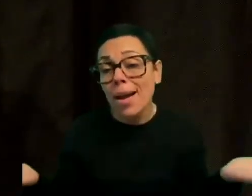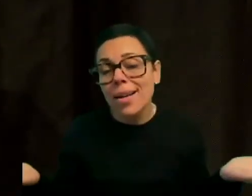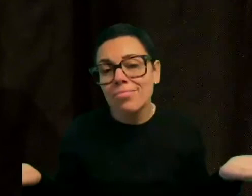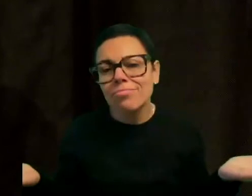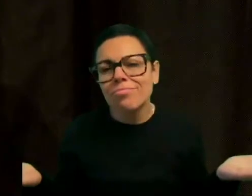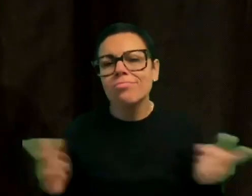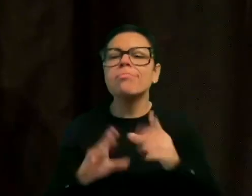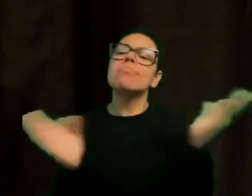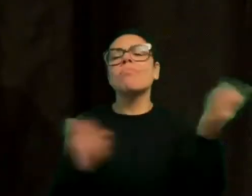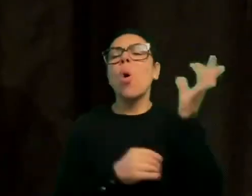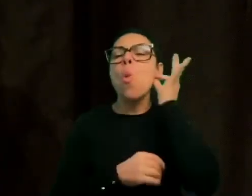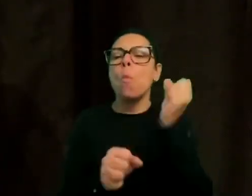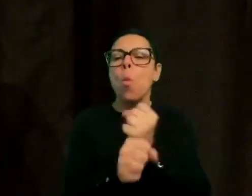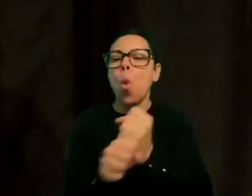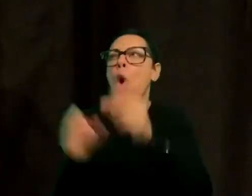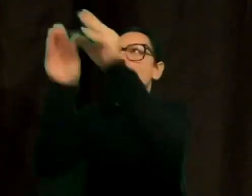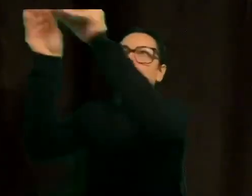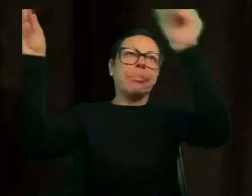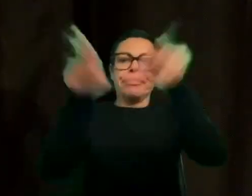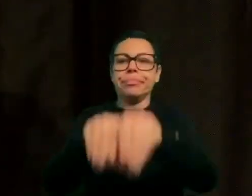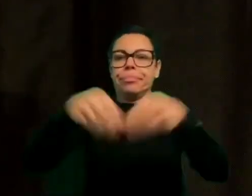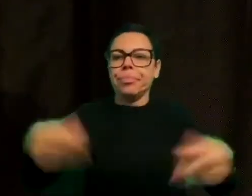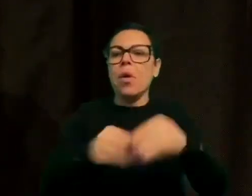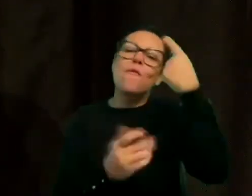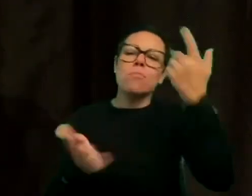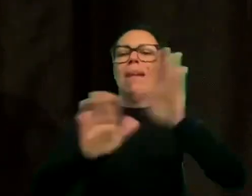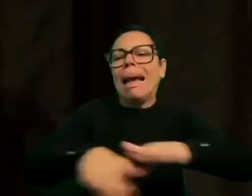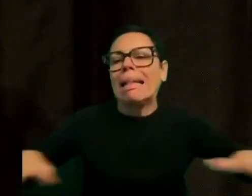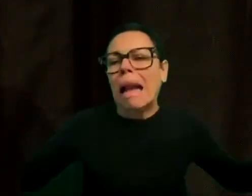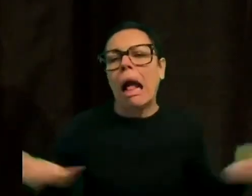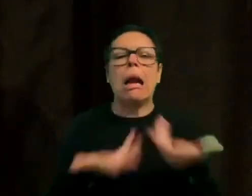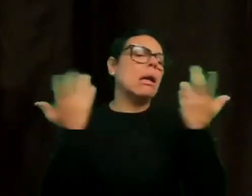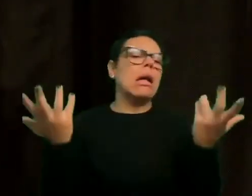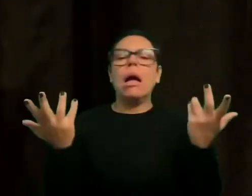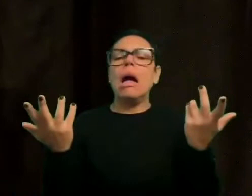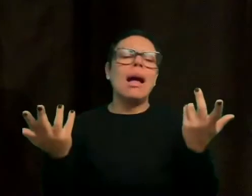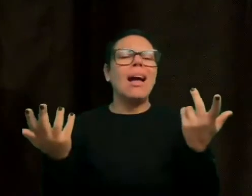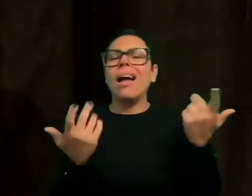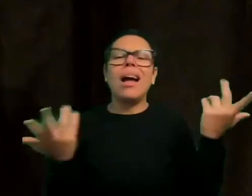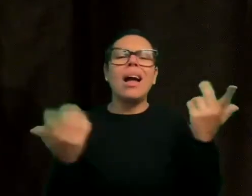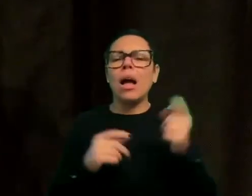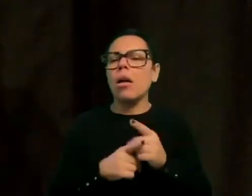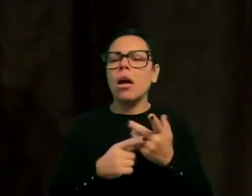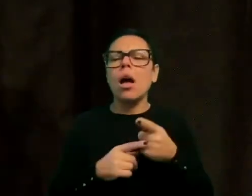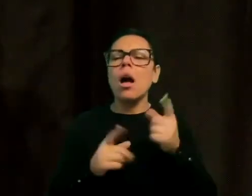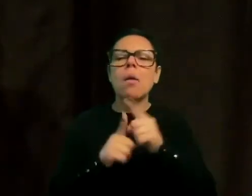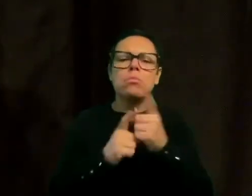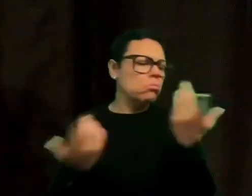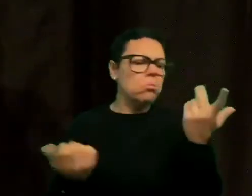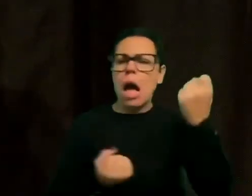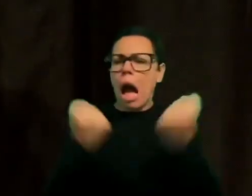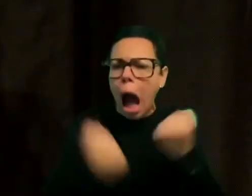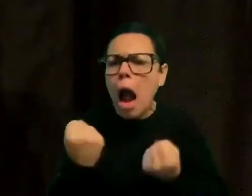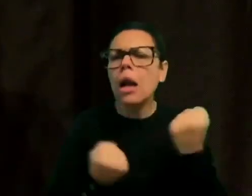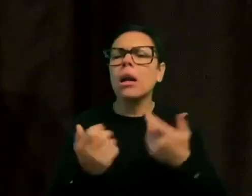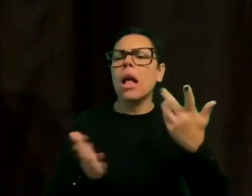need to really go is where it hurts. And that's digital, for example, that's transport. And that is where it makes a difference. And it's not only good for